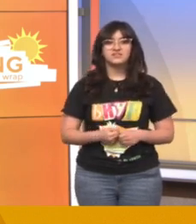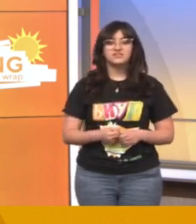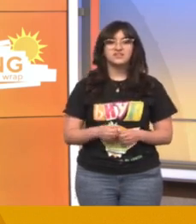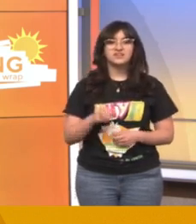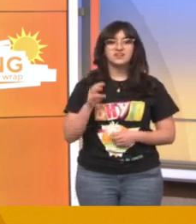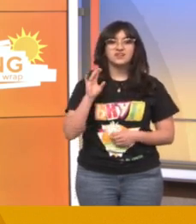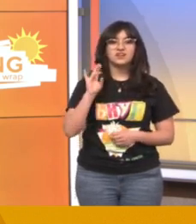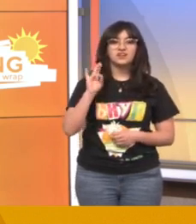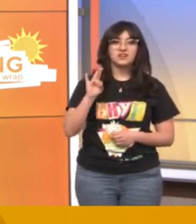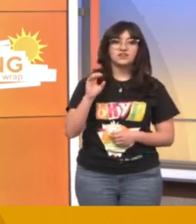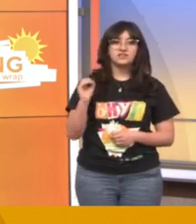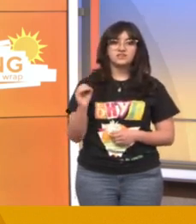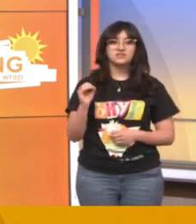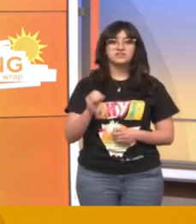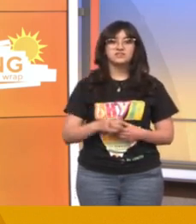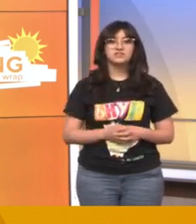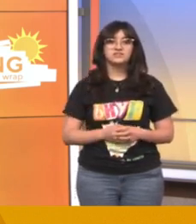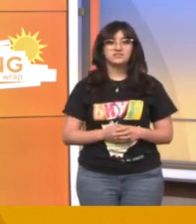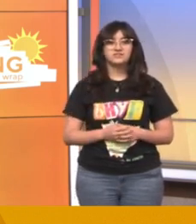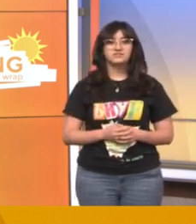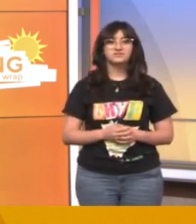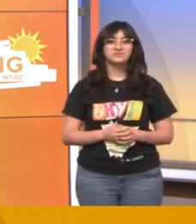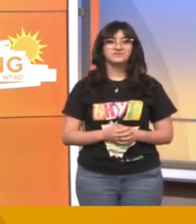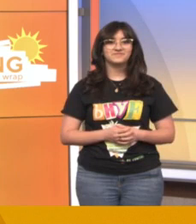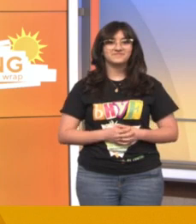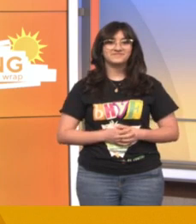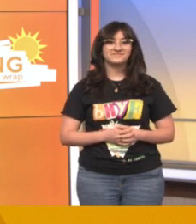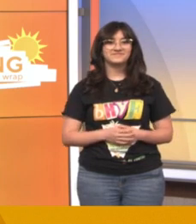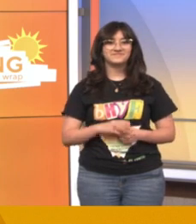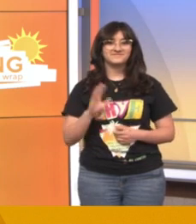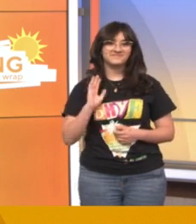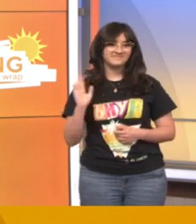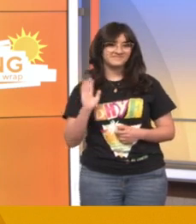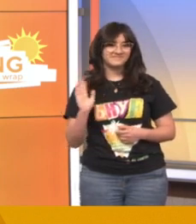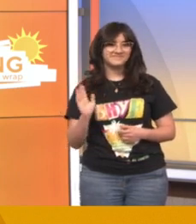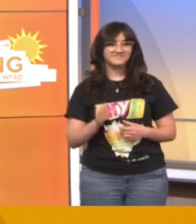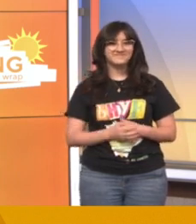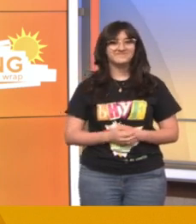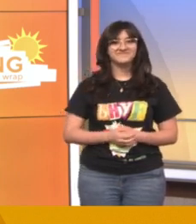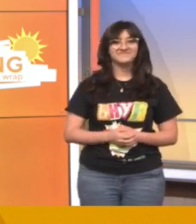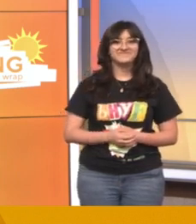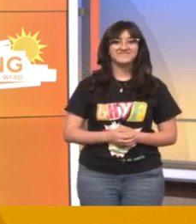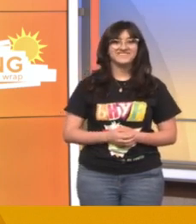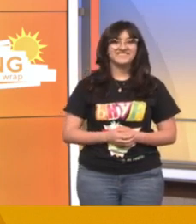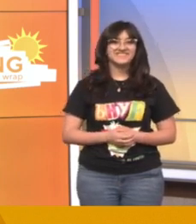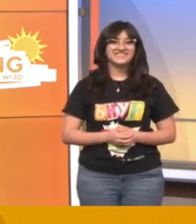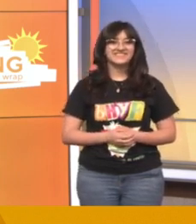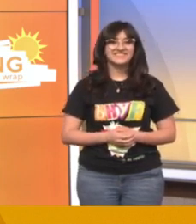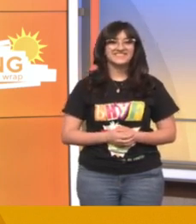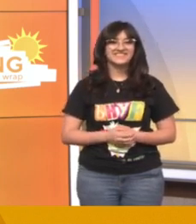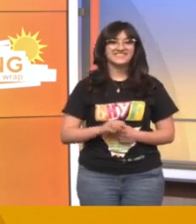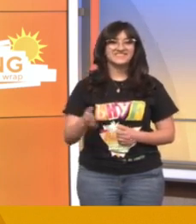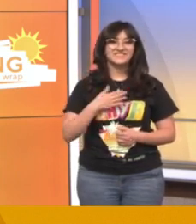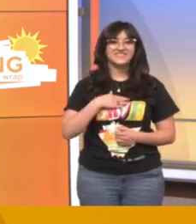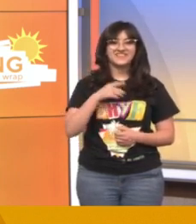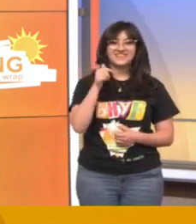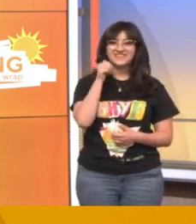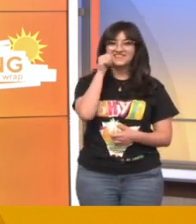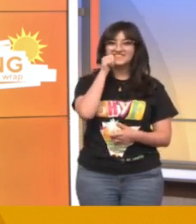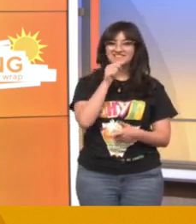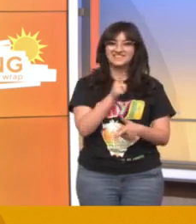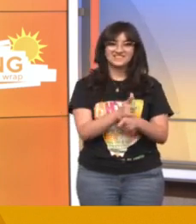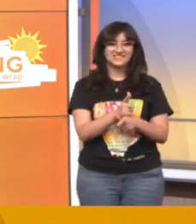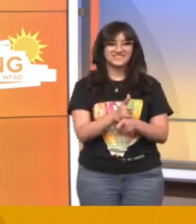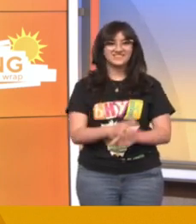into something new and fresh. And we also have an interpreter with us today. That's right. My very own sister, Oshun Ramirez,